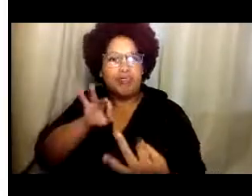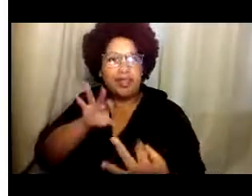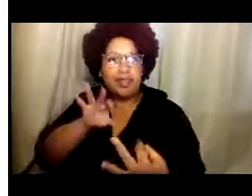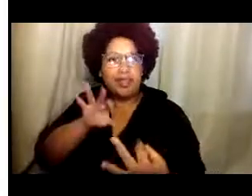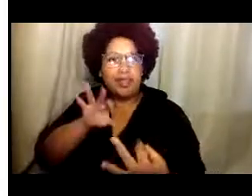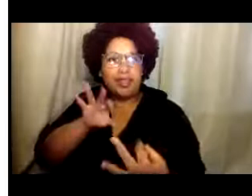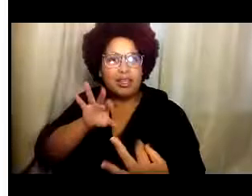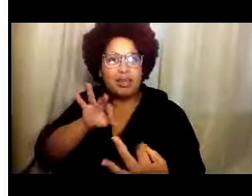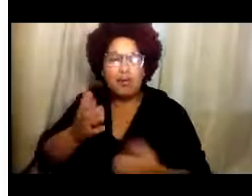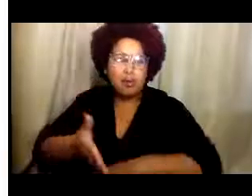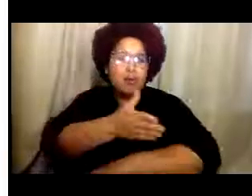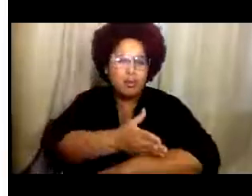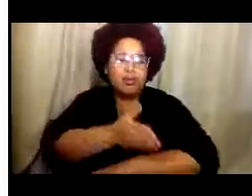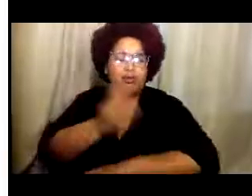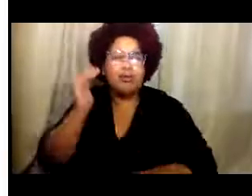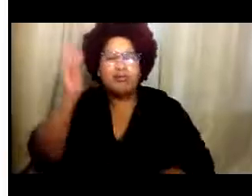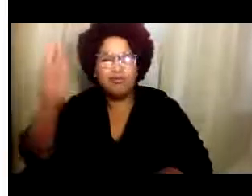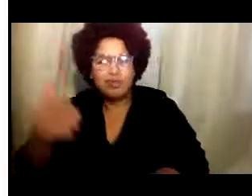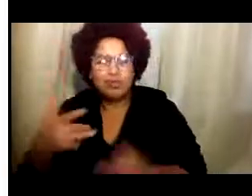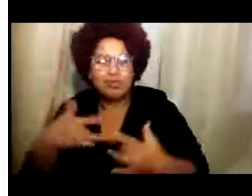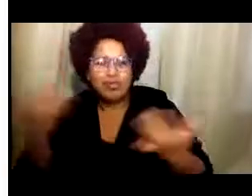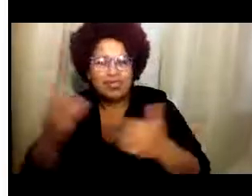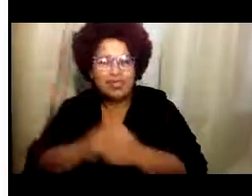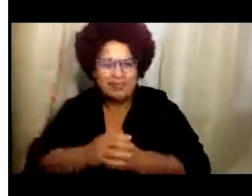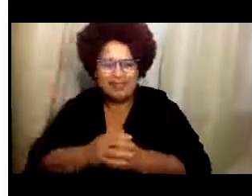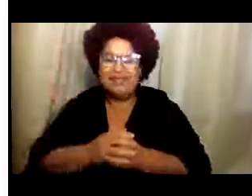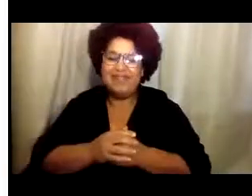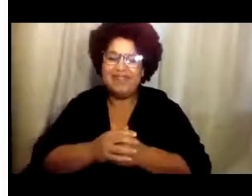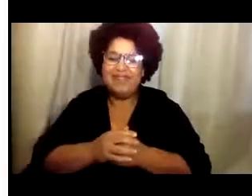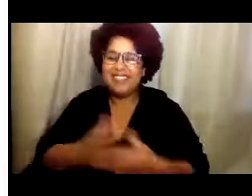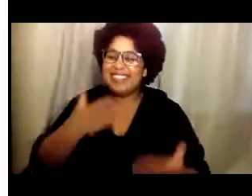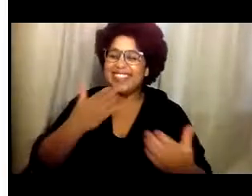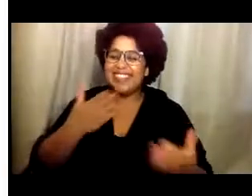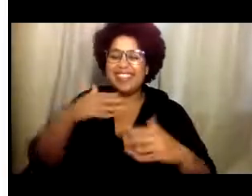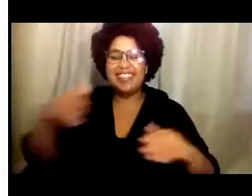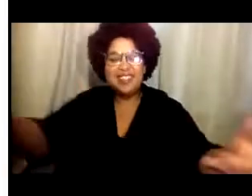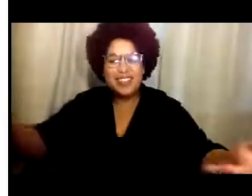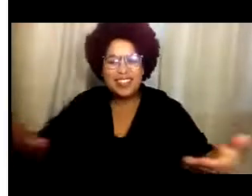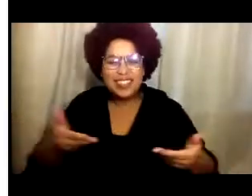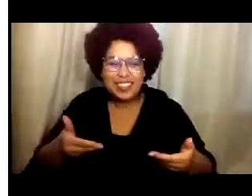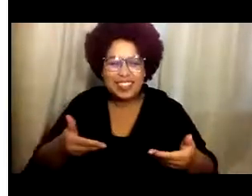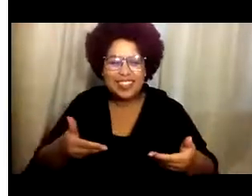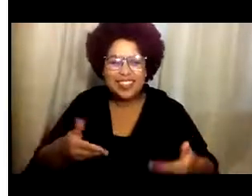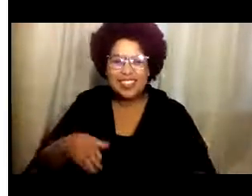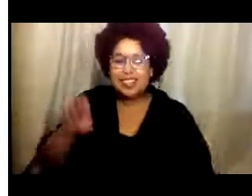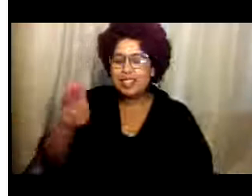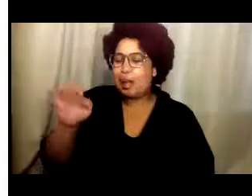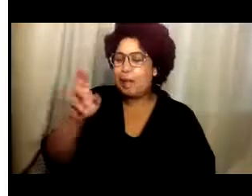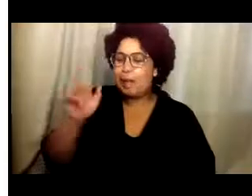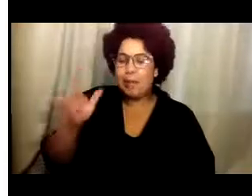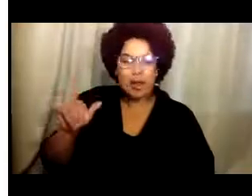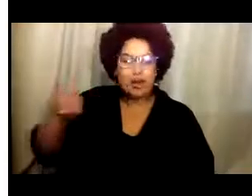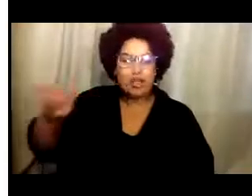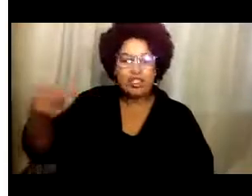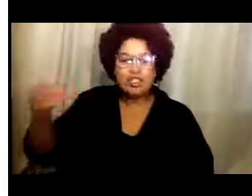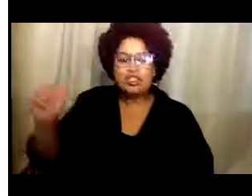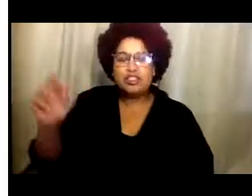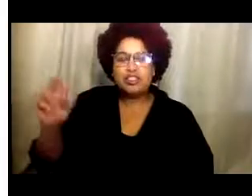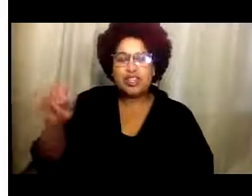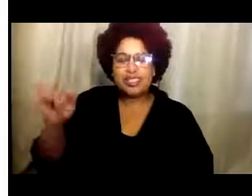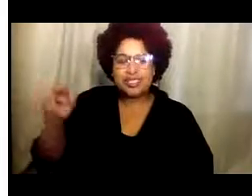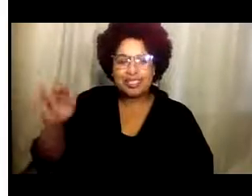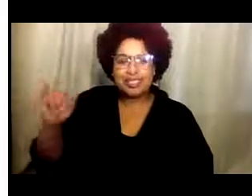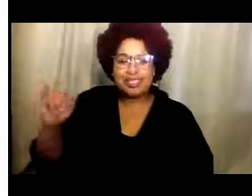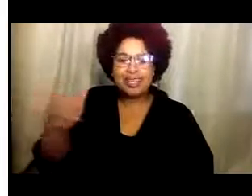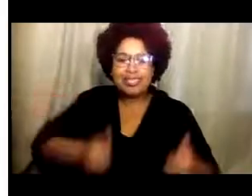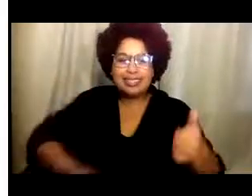events. It is now my pleasure to introduce Barry Giardini, Executive Director